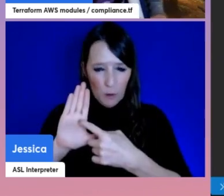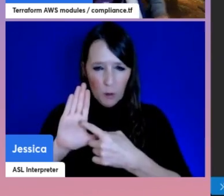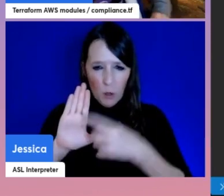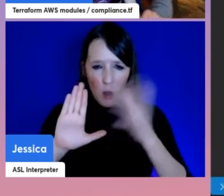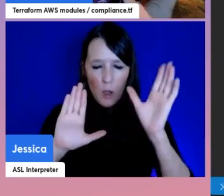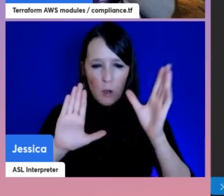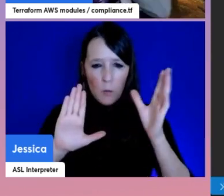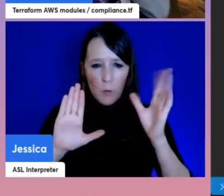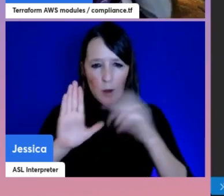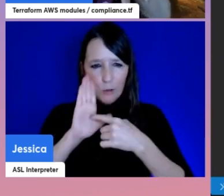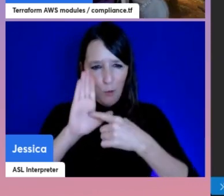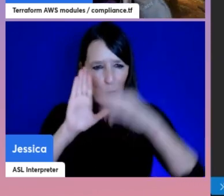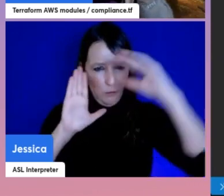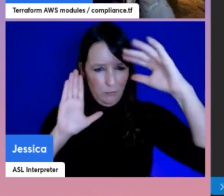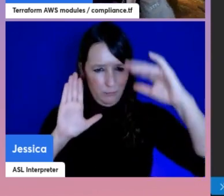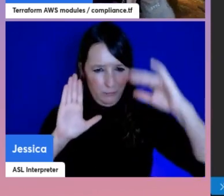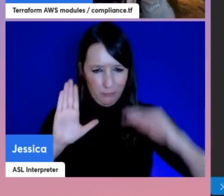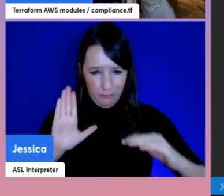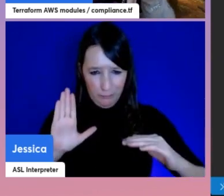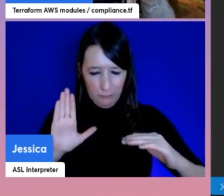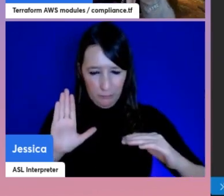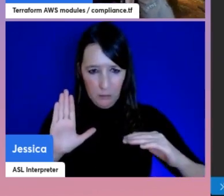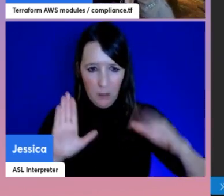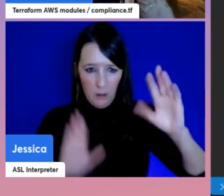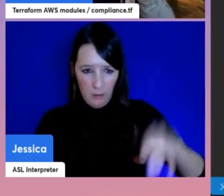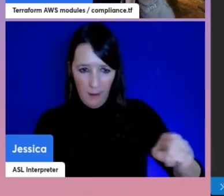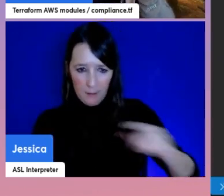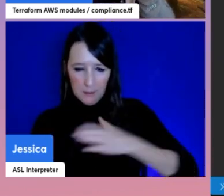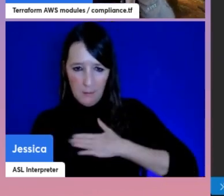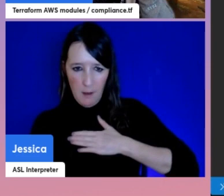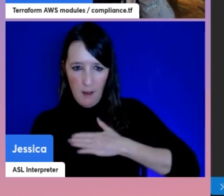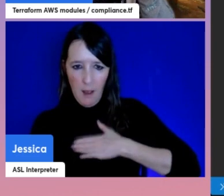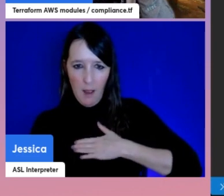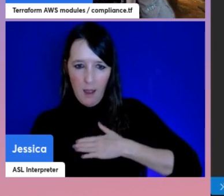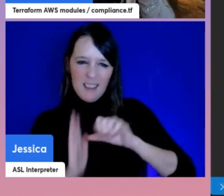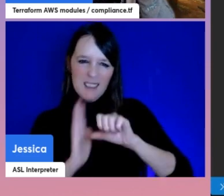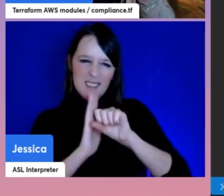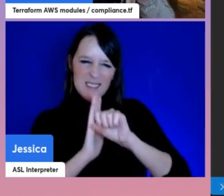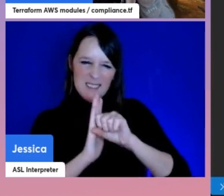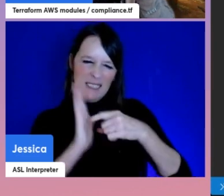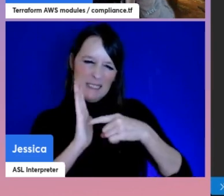show it here. So this is my sample project.